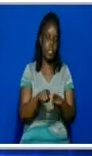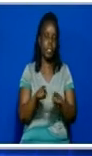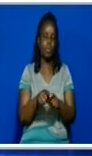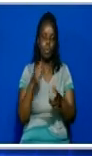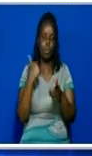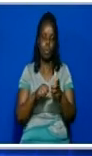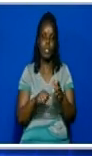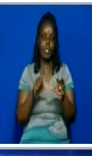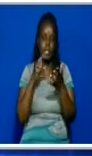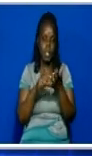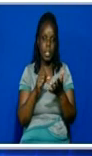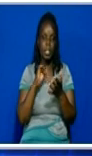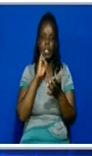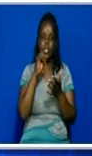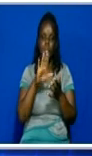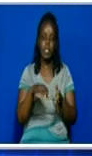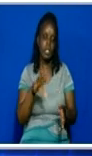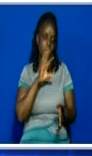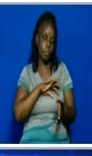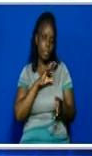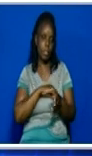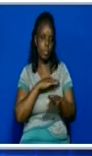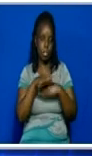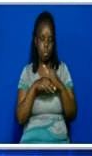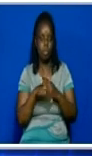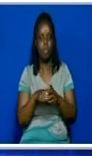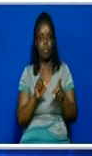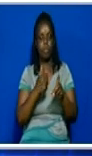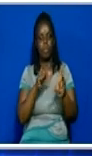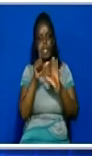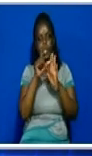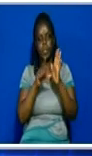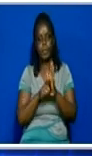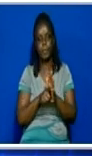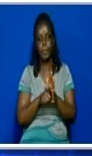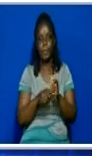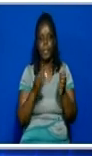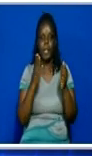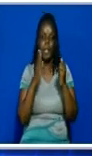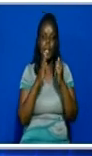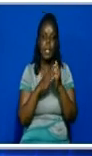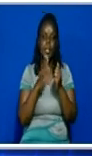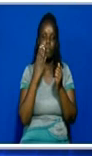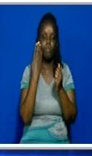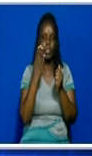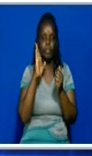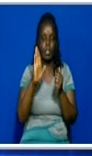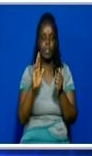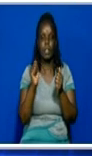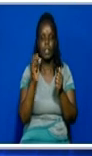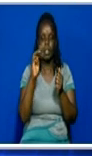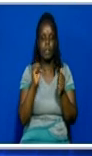grade your child is in, I think they might benefit from this lesson. Now, moving on, at 9:45 a.m. all the